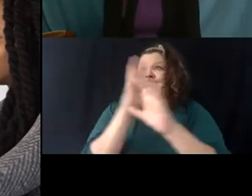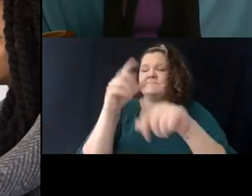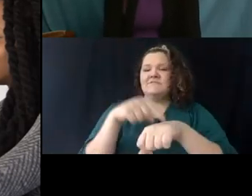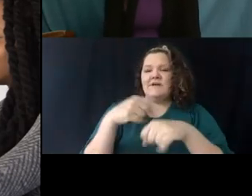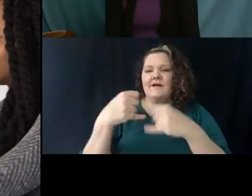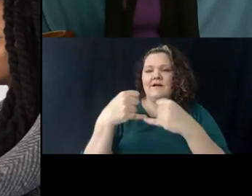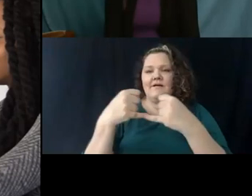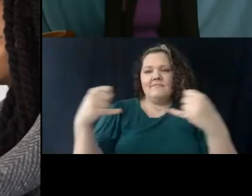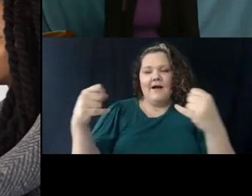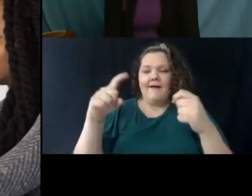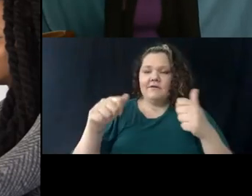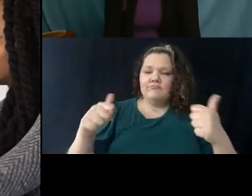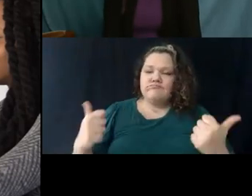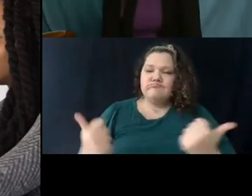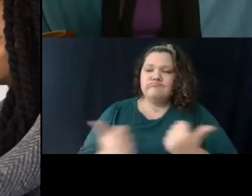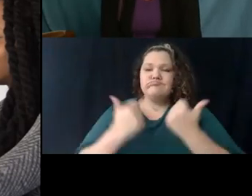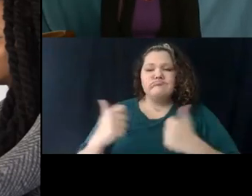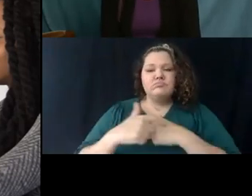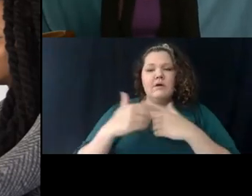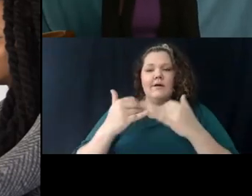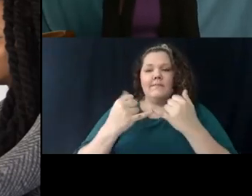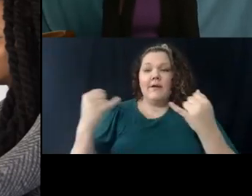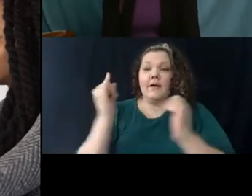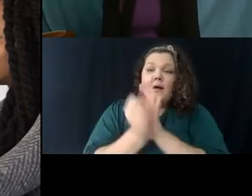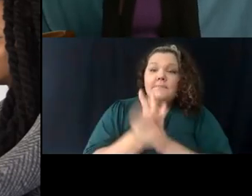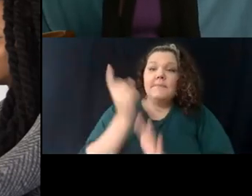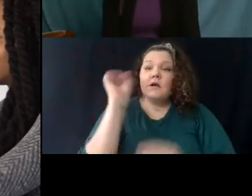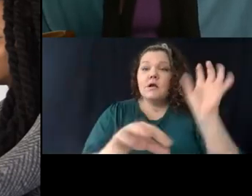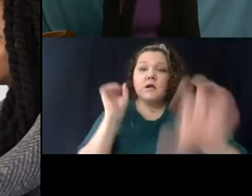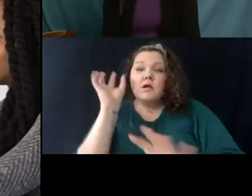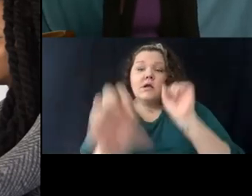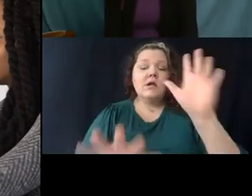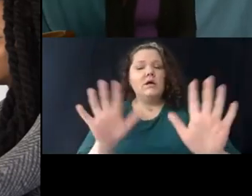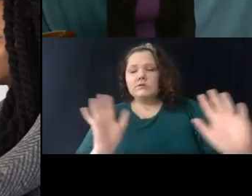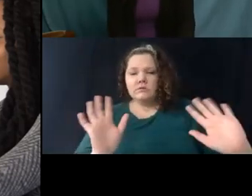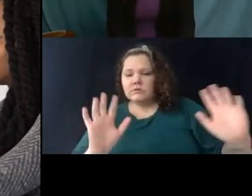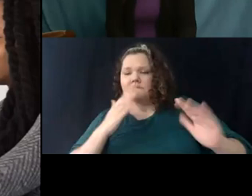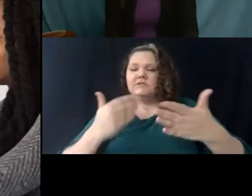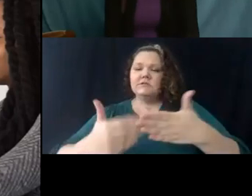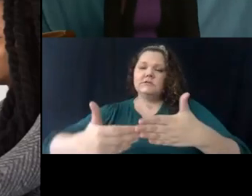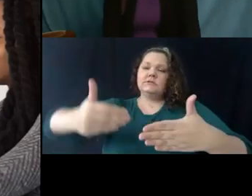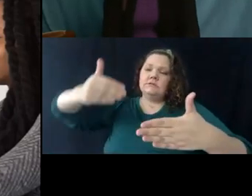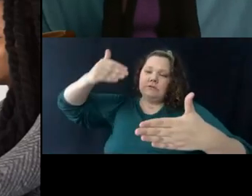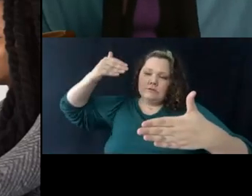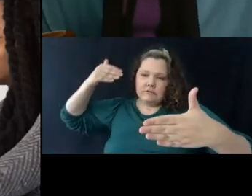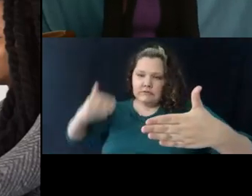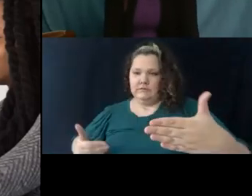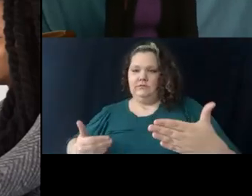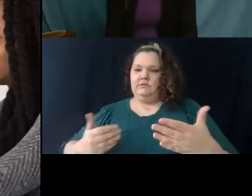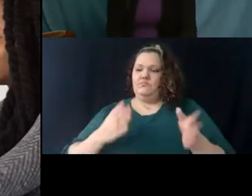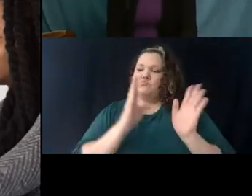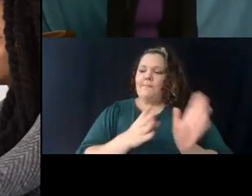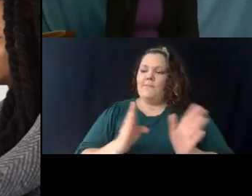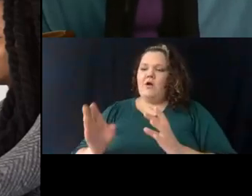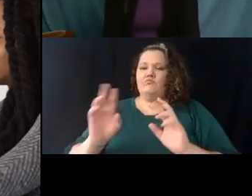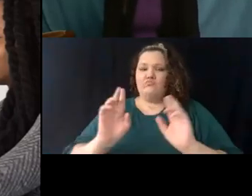point. You can show individuals, this is what I have. Can you look through it? Give me a sense. Does it work? Does it not? This obviously requires